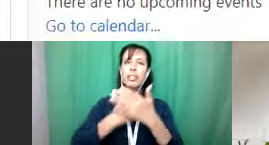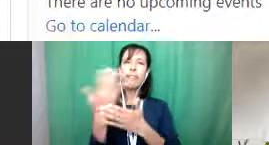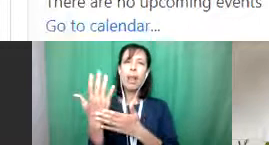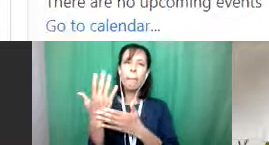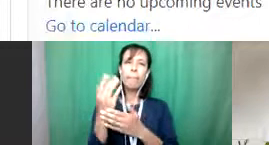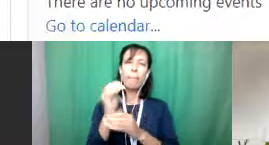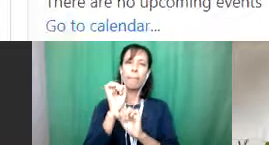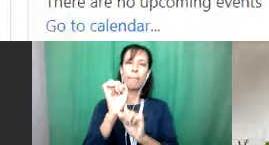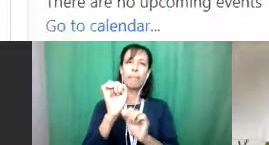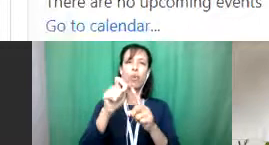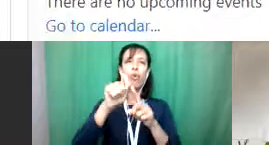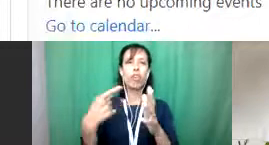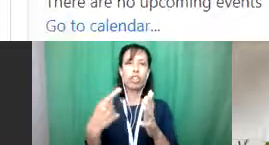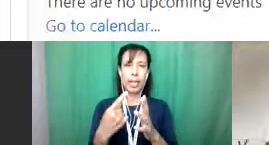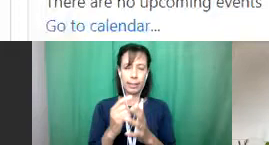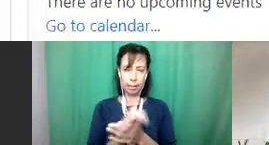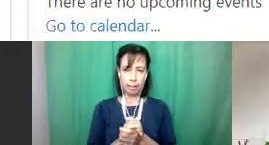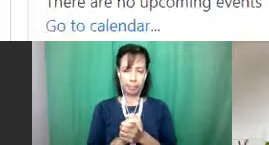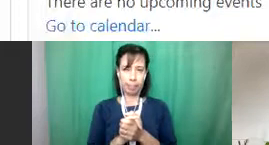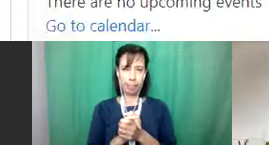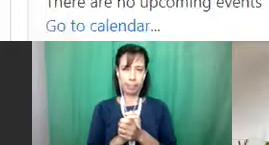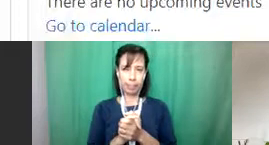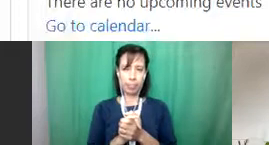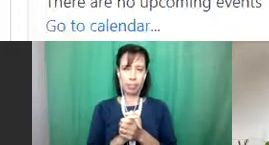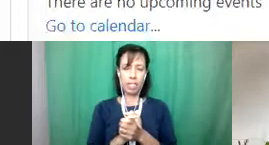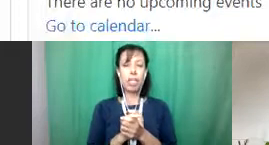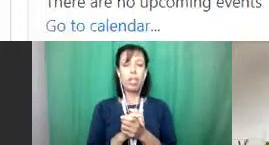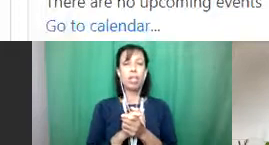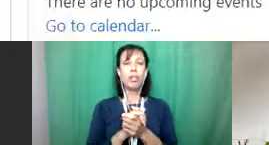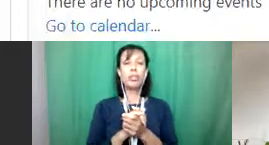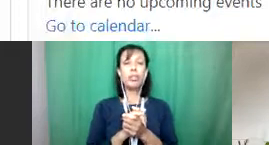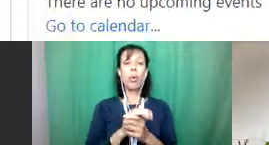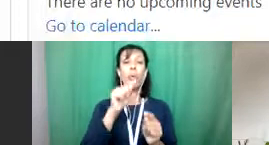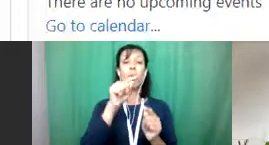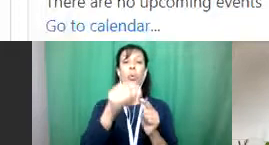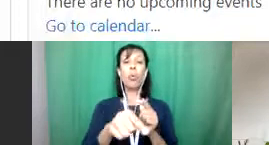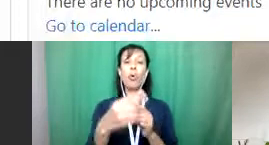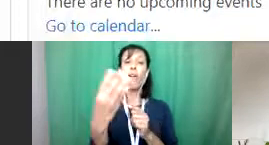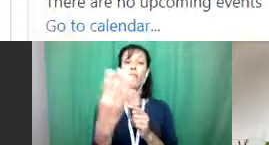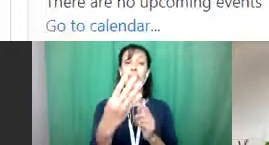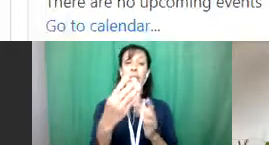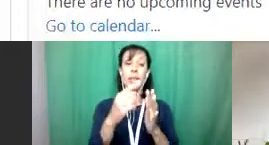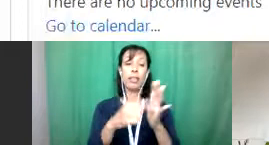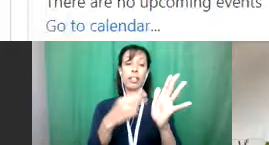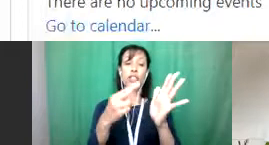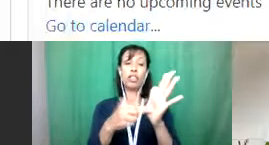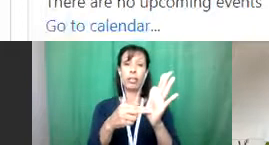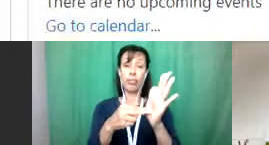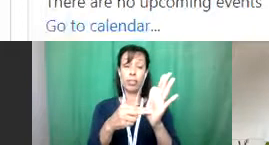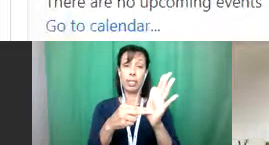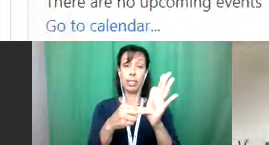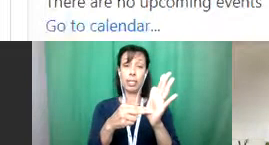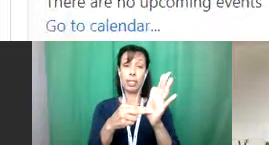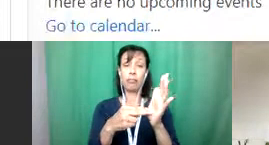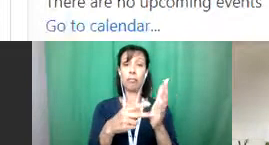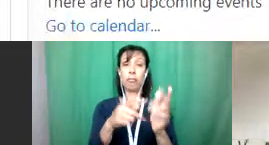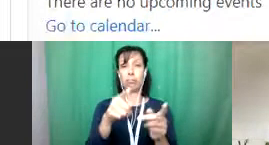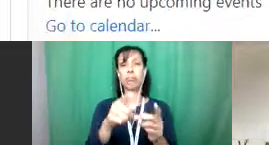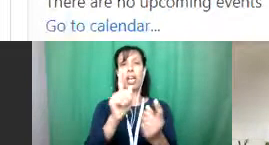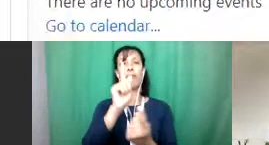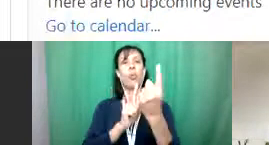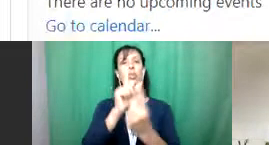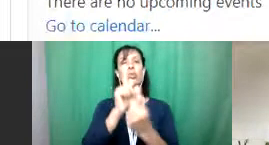project. And in January, on the 14th of January, you will have a one-to-one meeting with your project